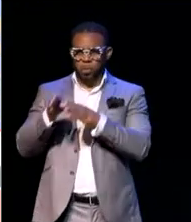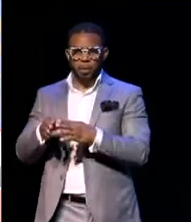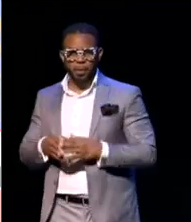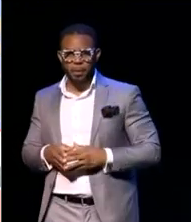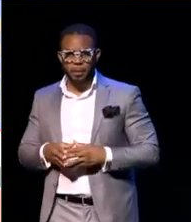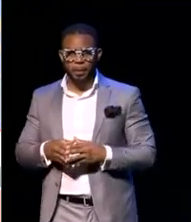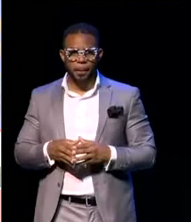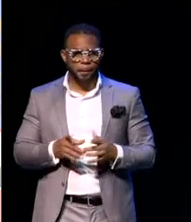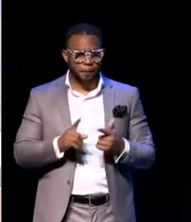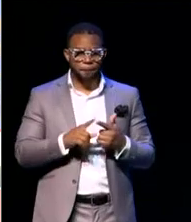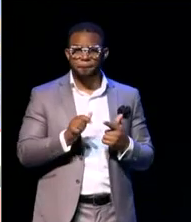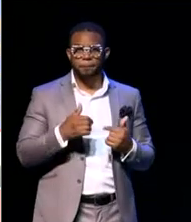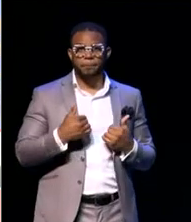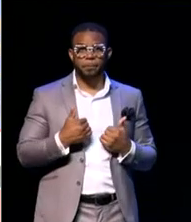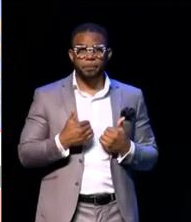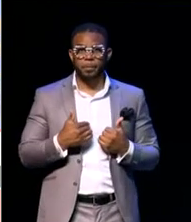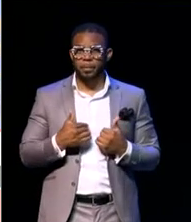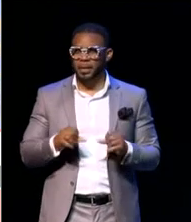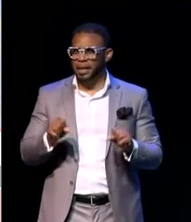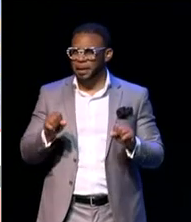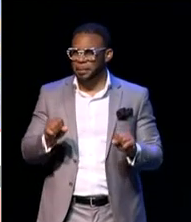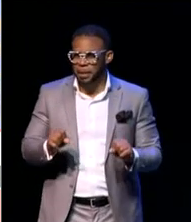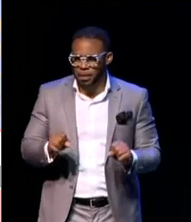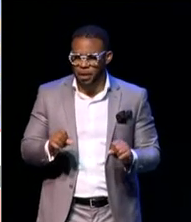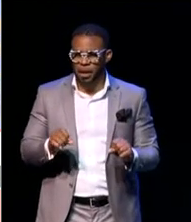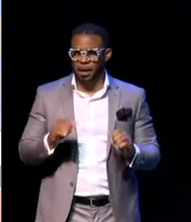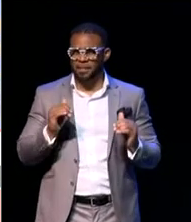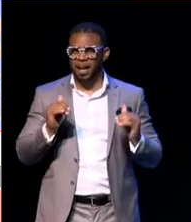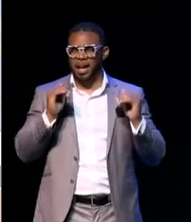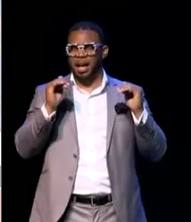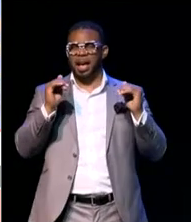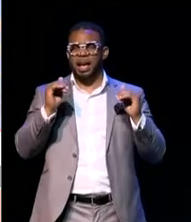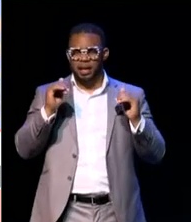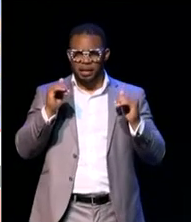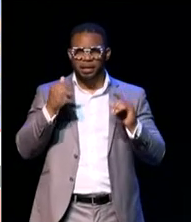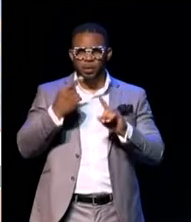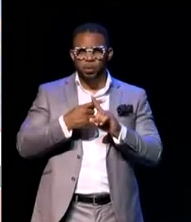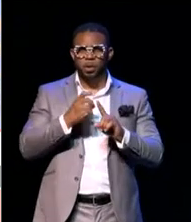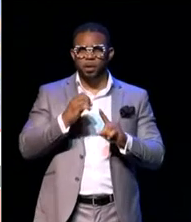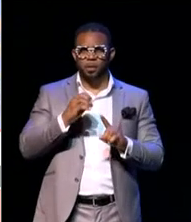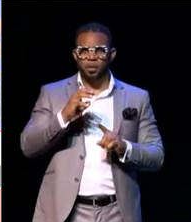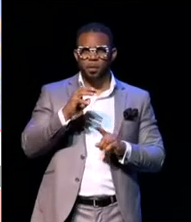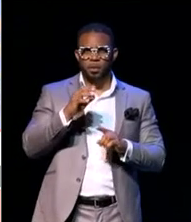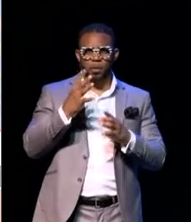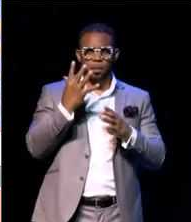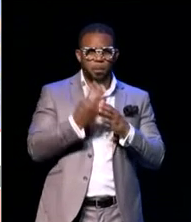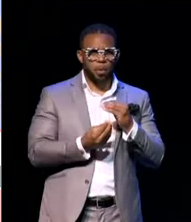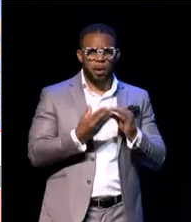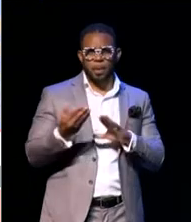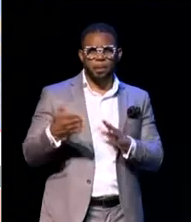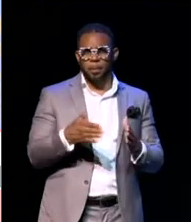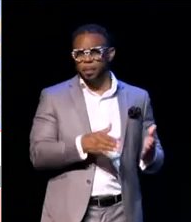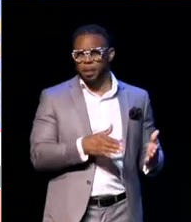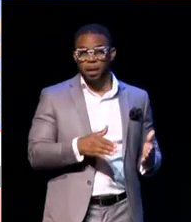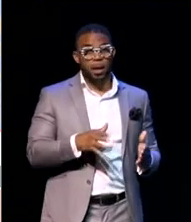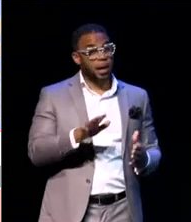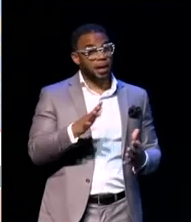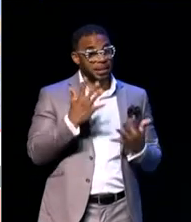person, and to have the capability of a high degree of morbidity and mortality.